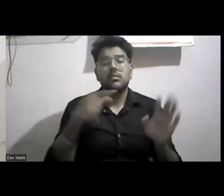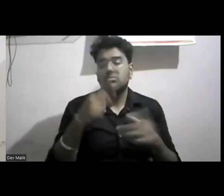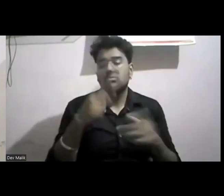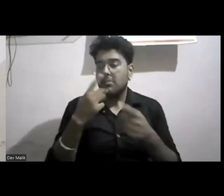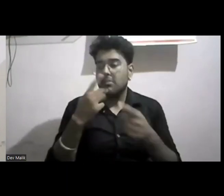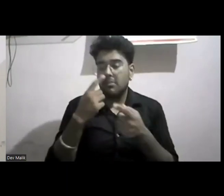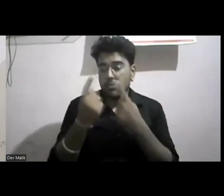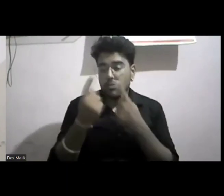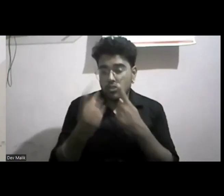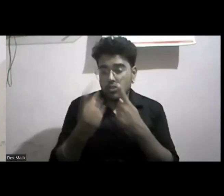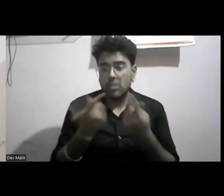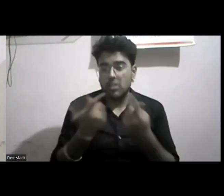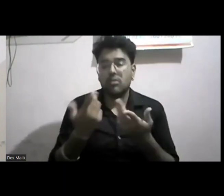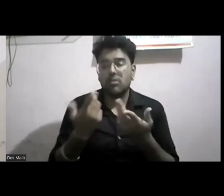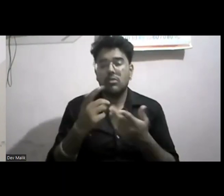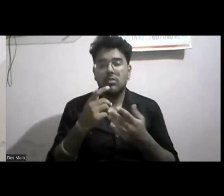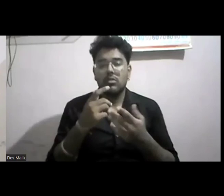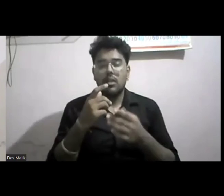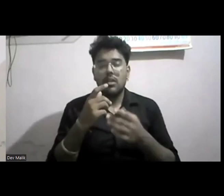good consultations.